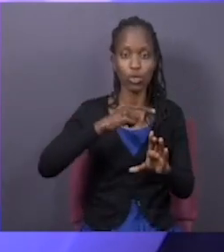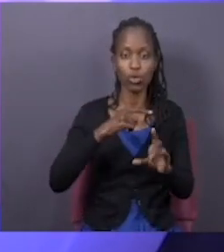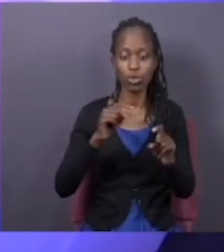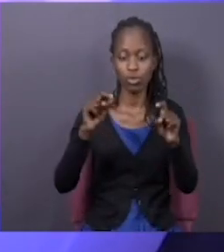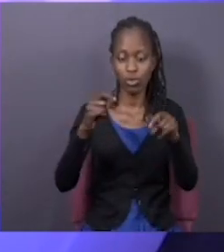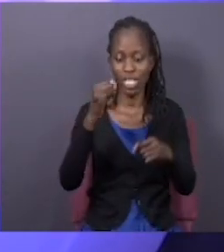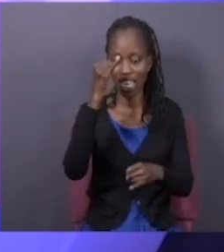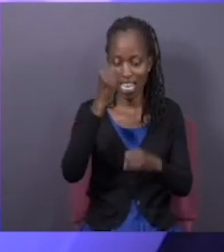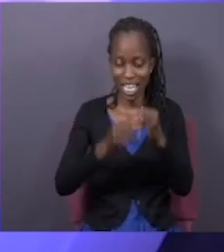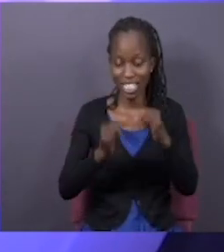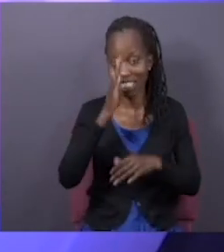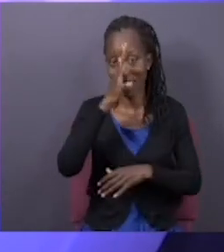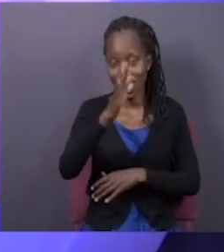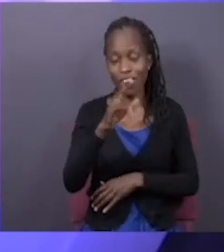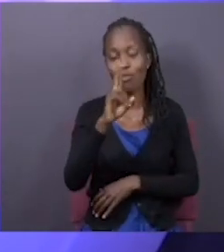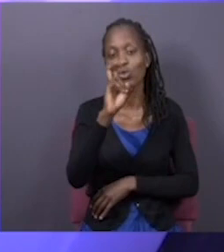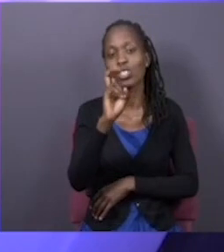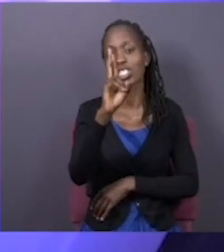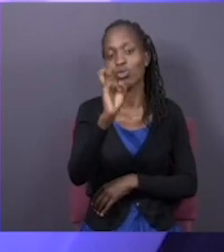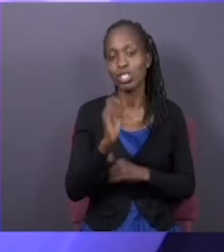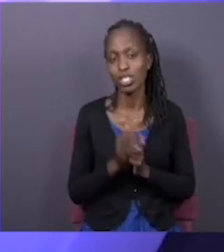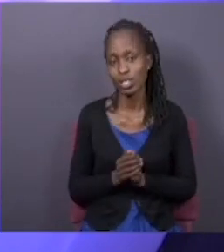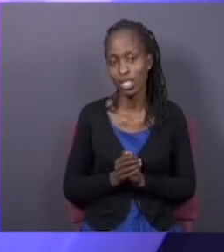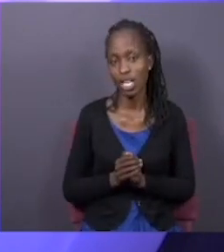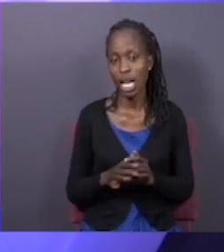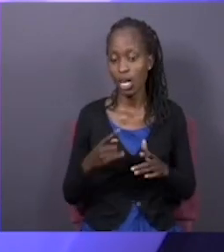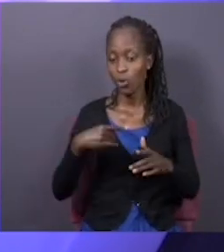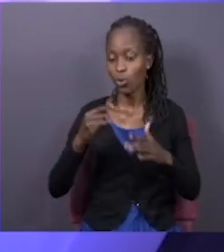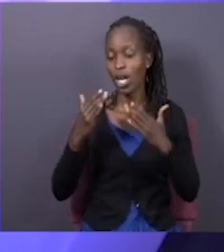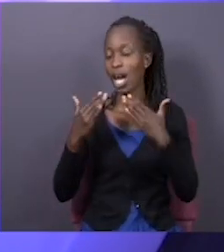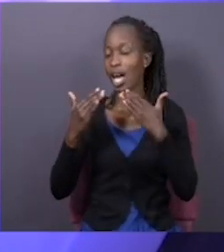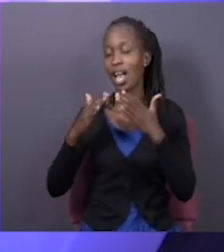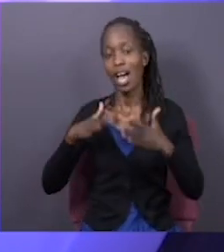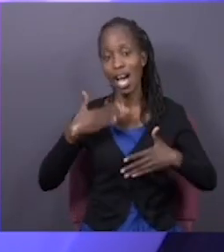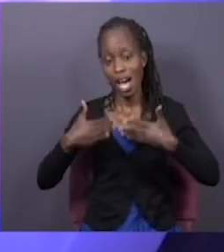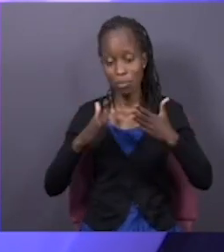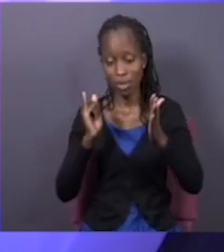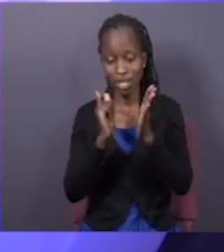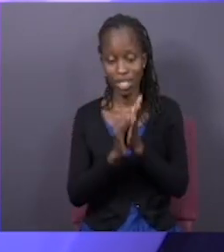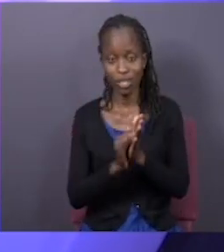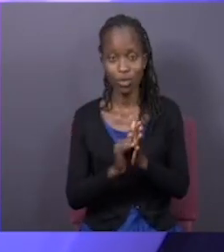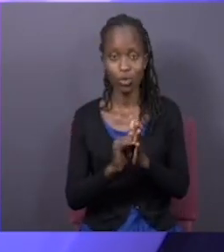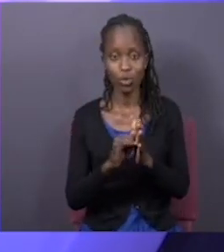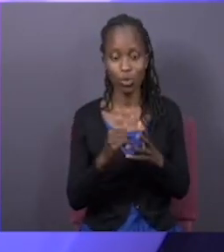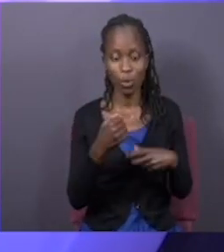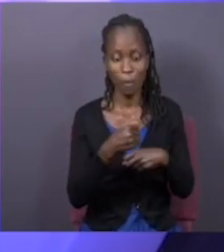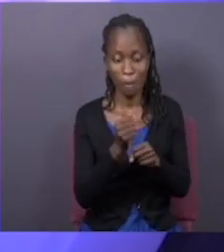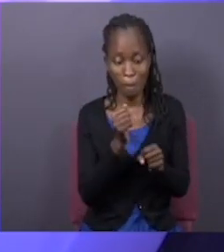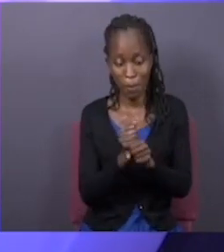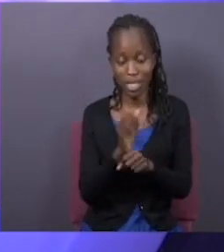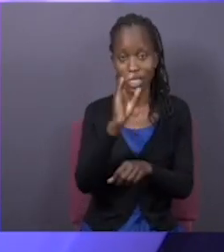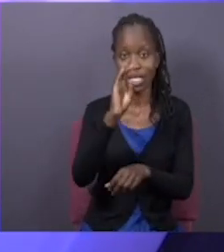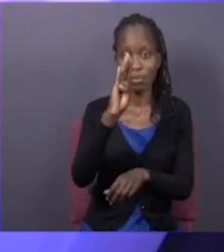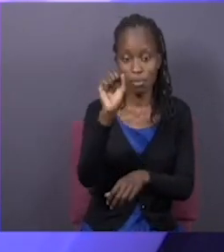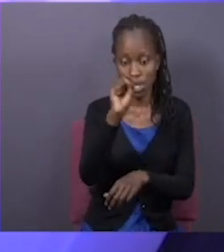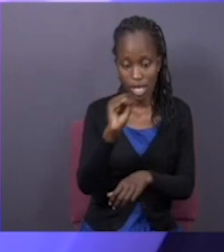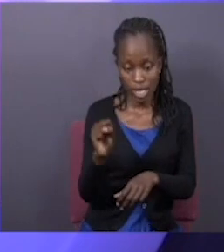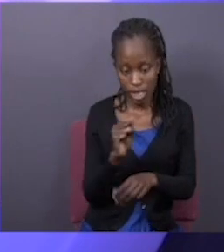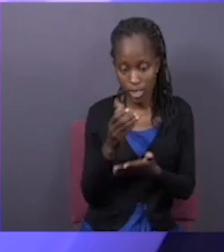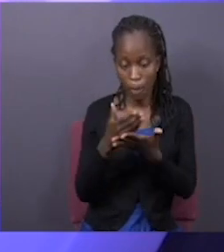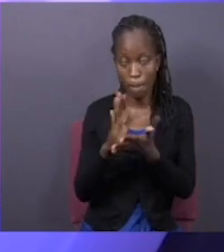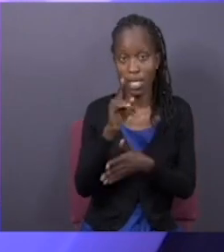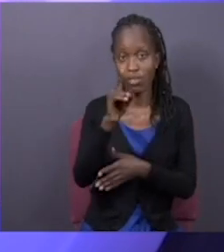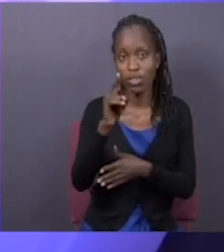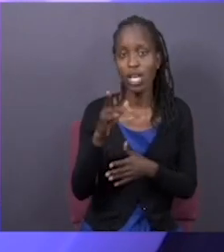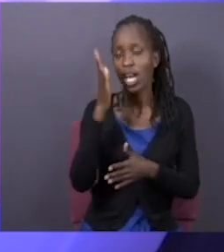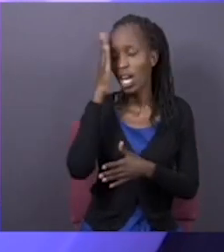the very last Sunday of 2020. And we're grateful that you've made the CBS Family Service part of your day today. And I know